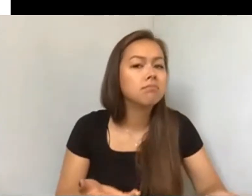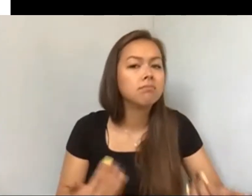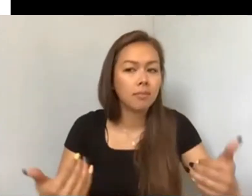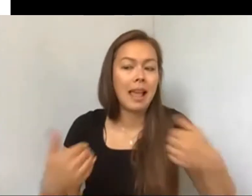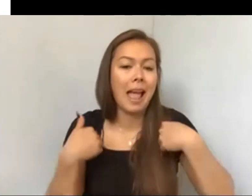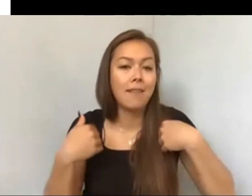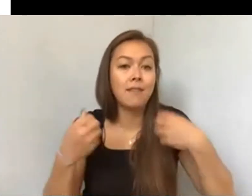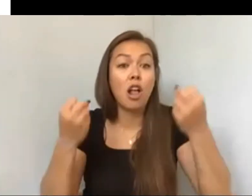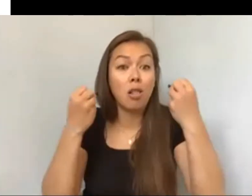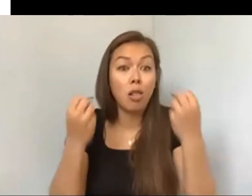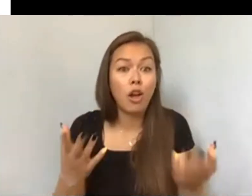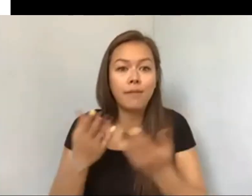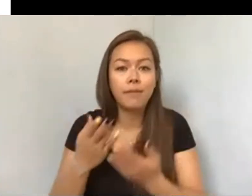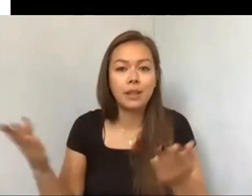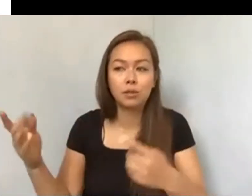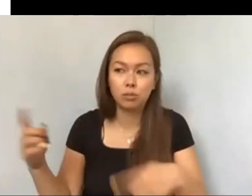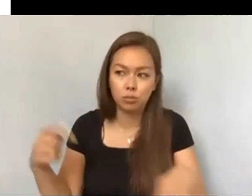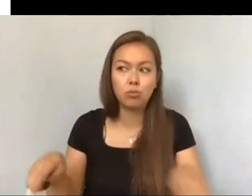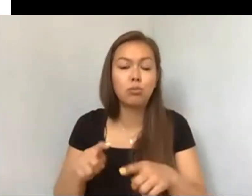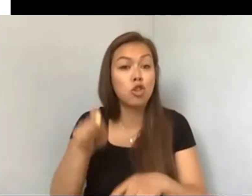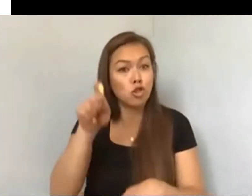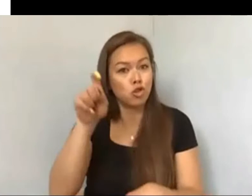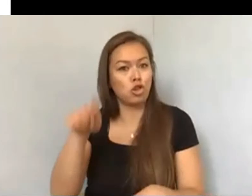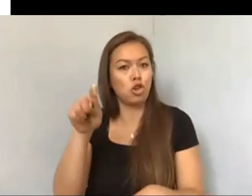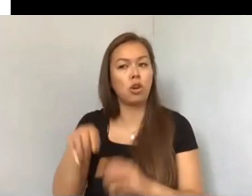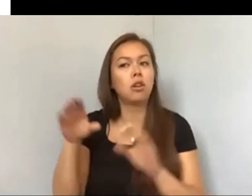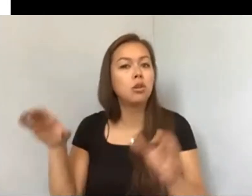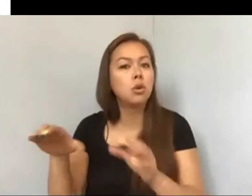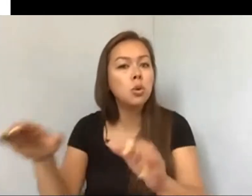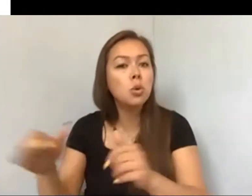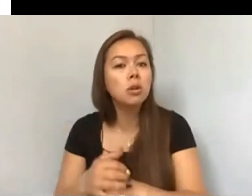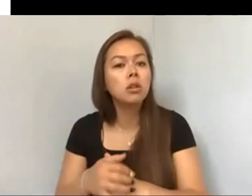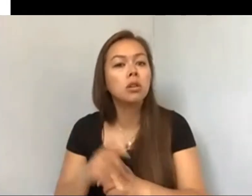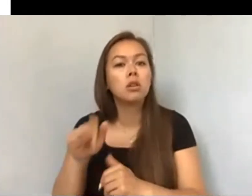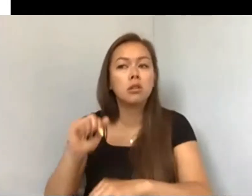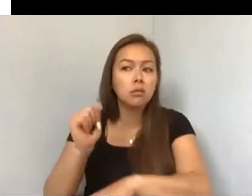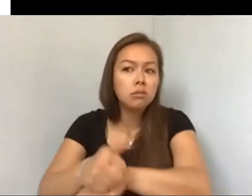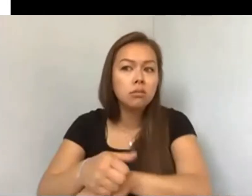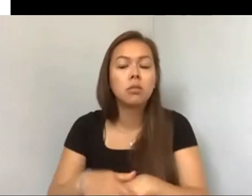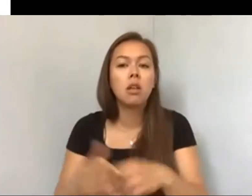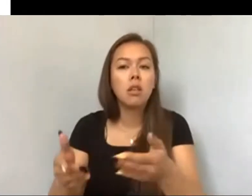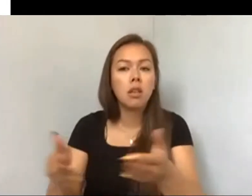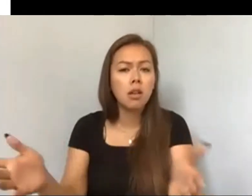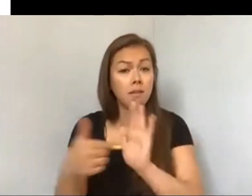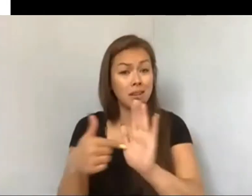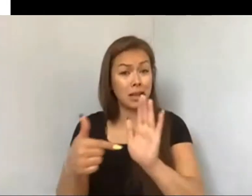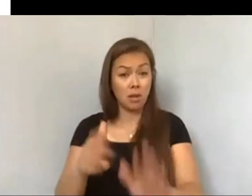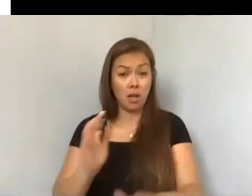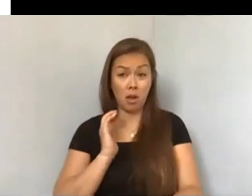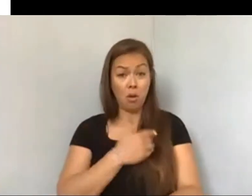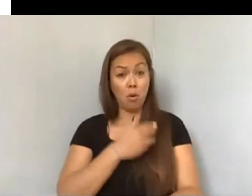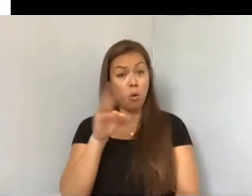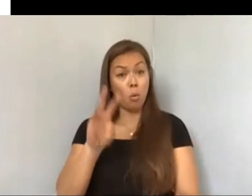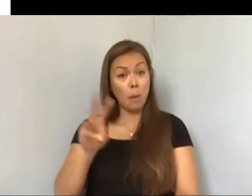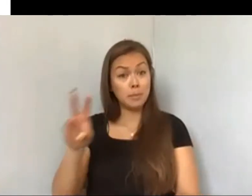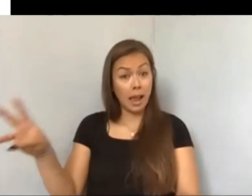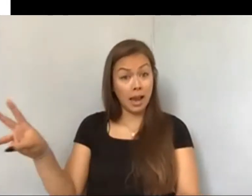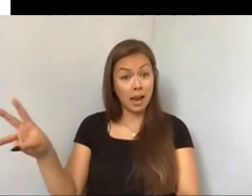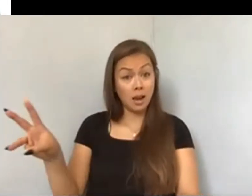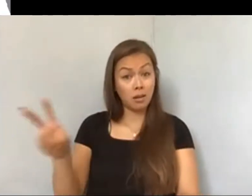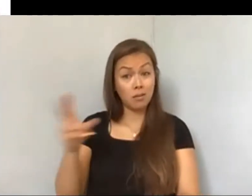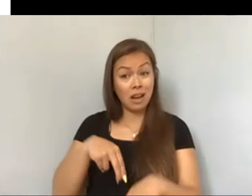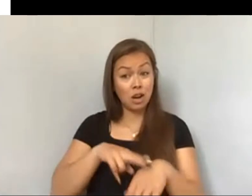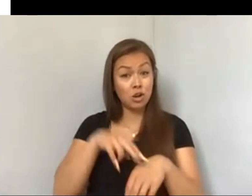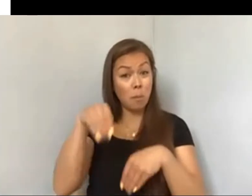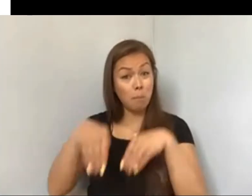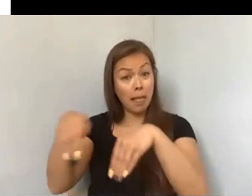employing and we should be putting forth, even something as simple as our own website and the level of accessibility and the ability of individuals